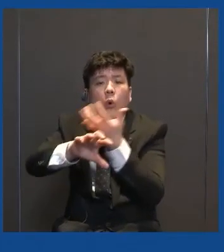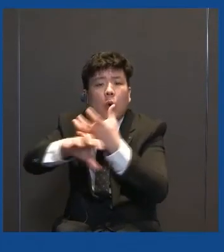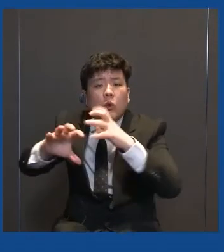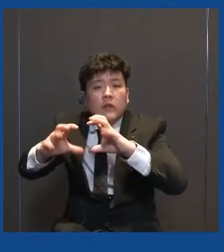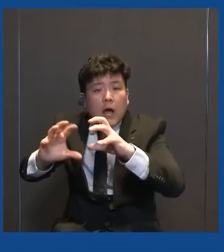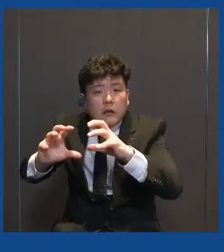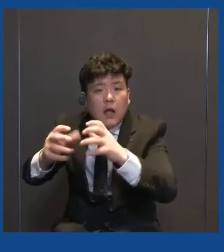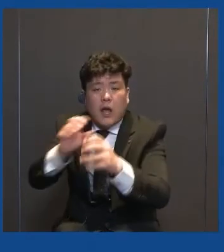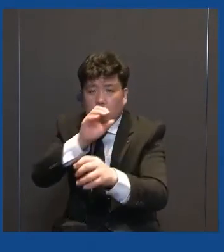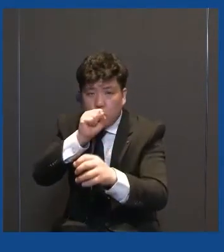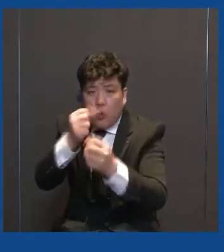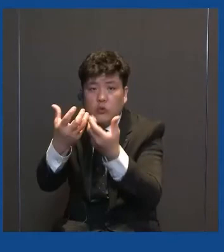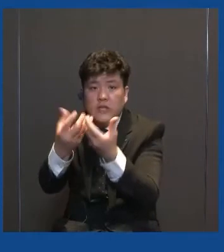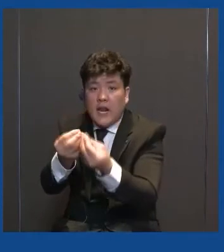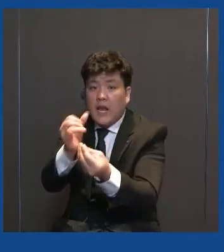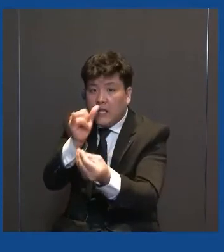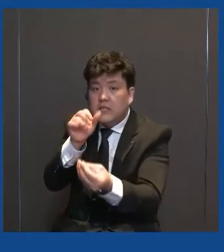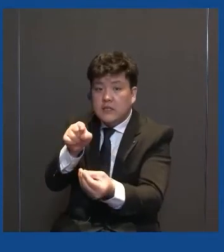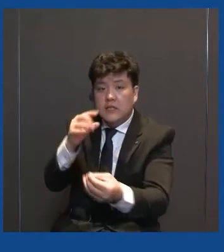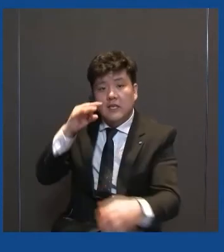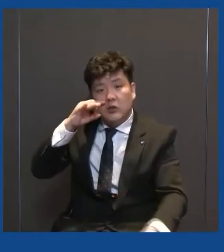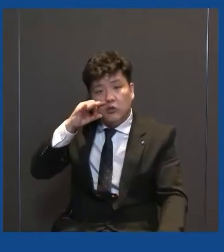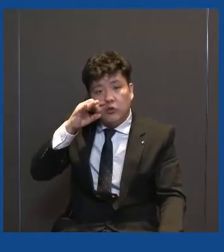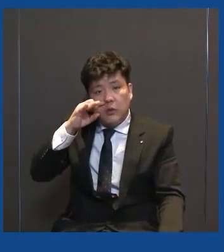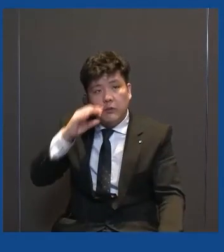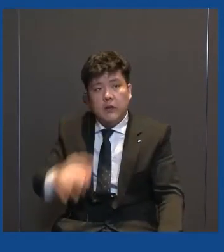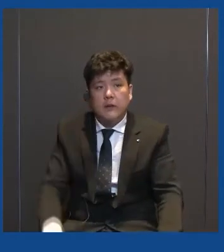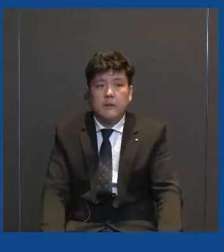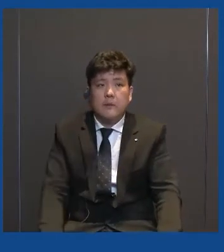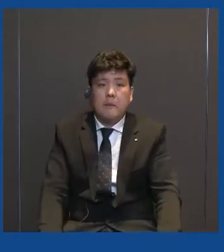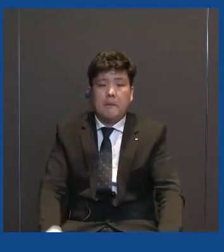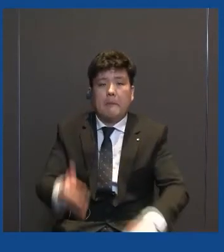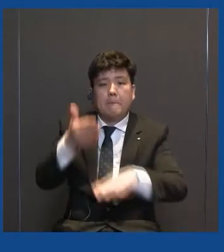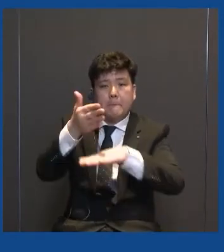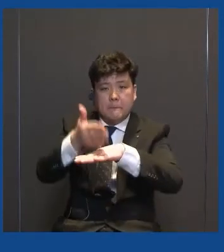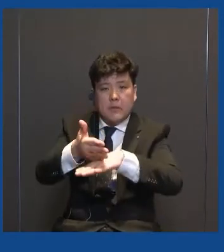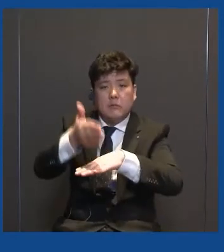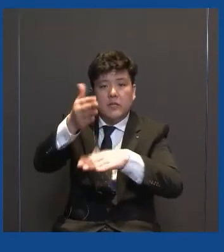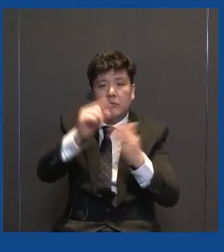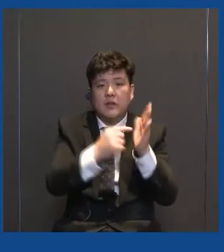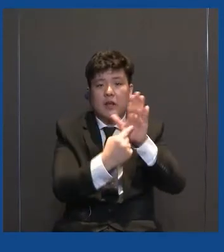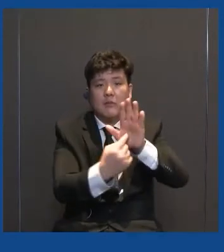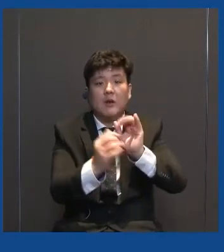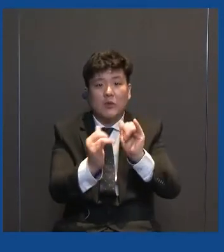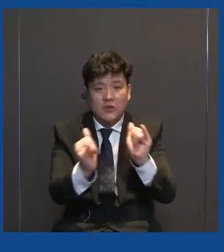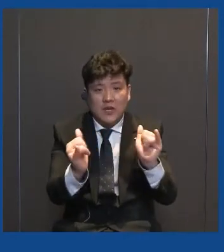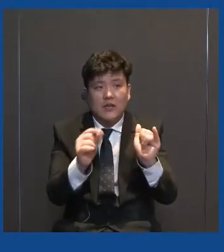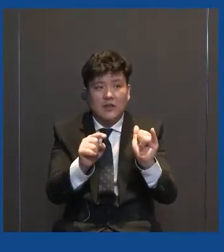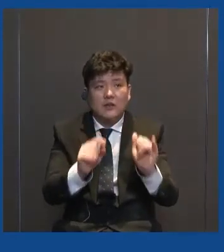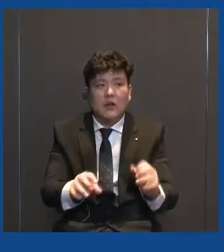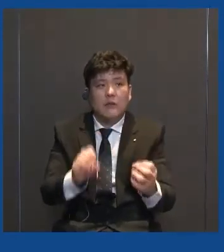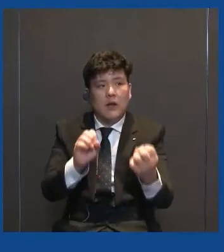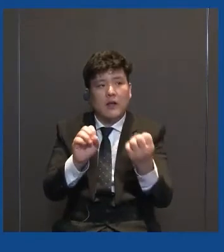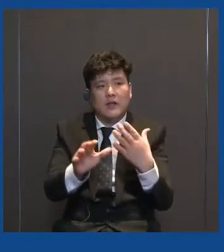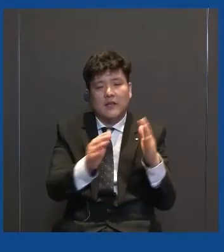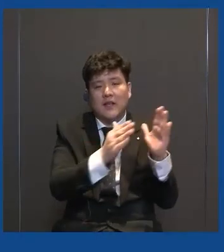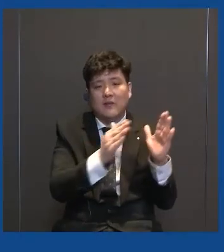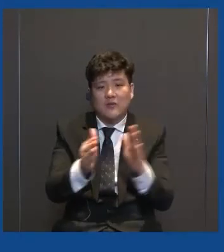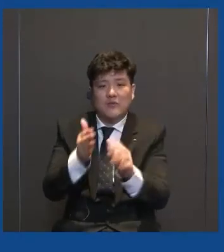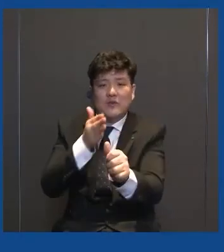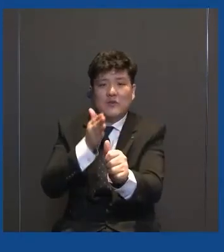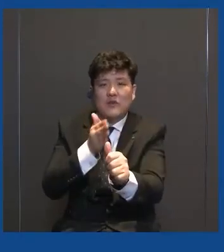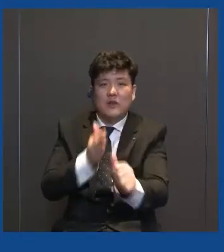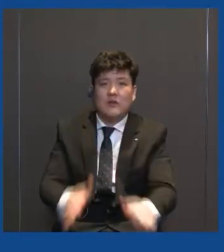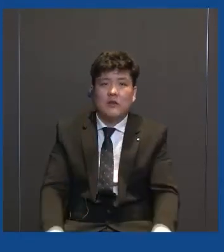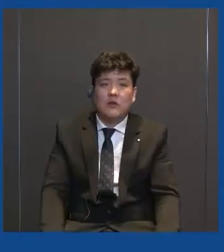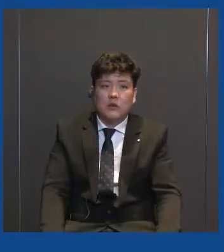are the measures or the initiatives that can ensure the social participation of the elderly? I wonder whether there